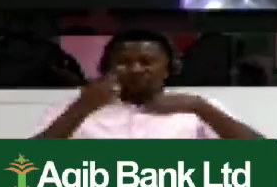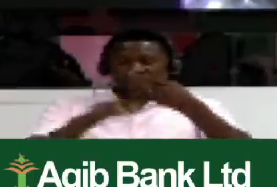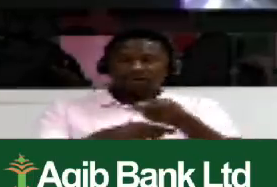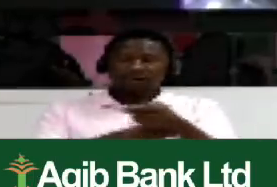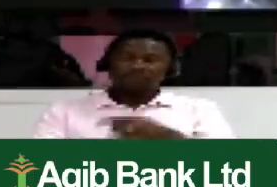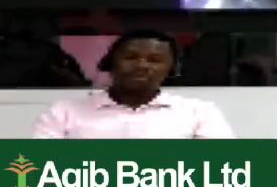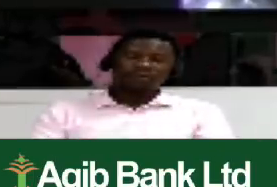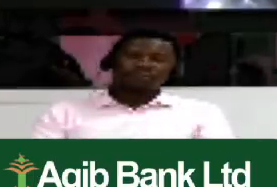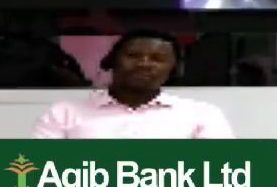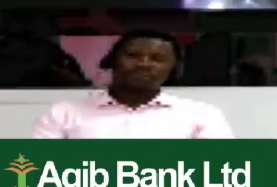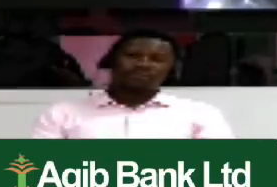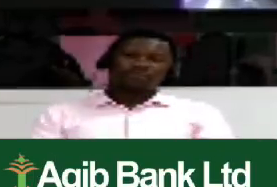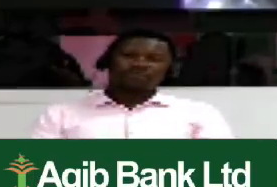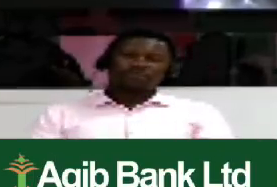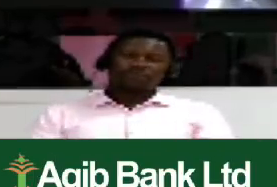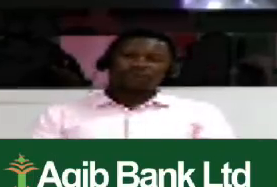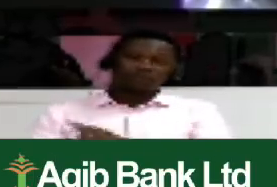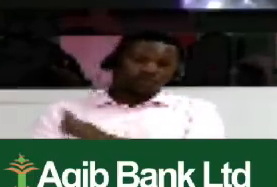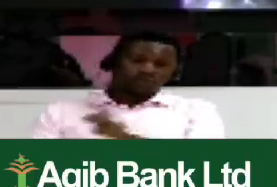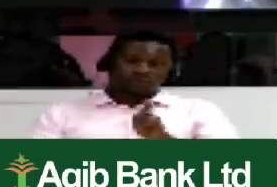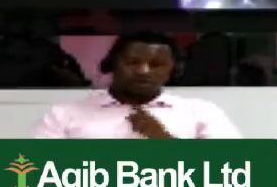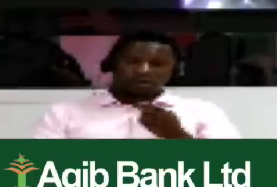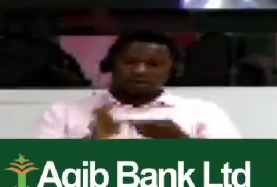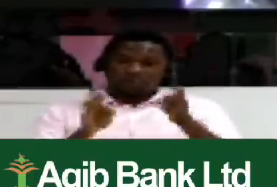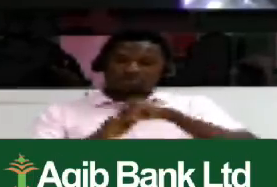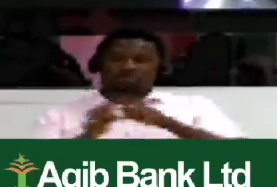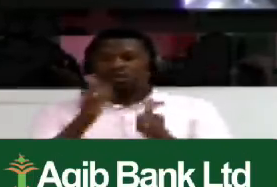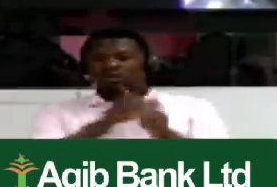We report back to the college